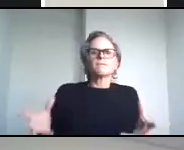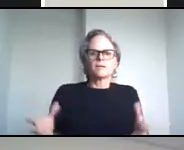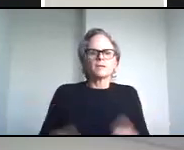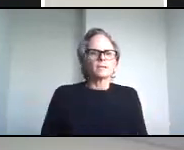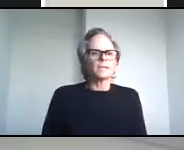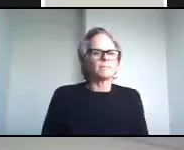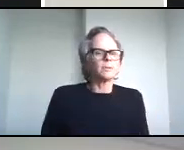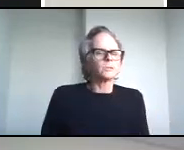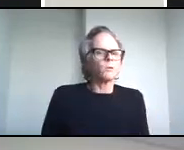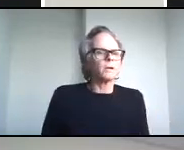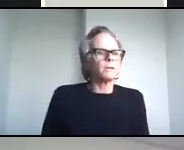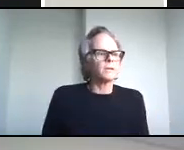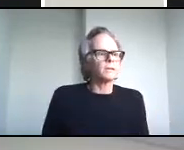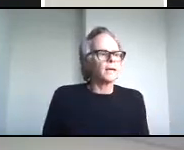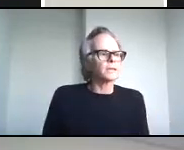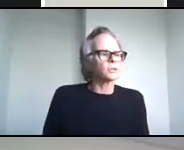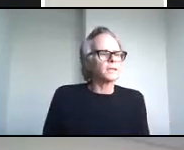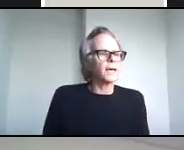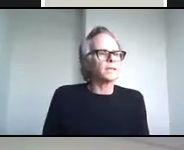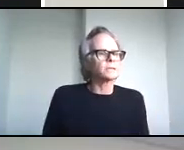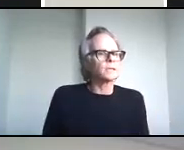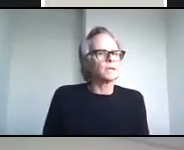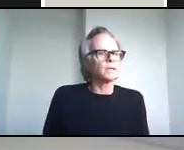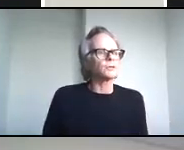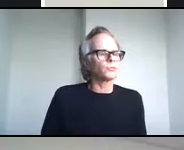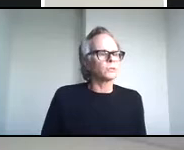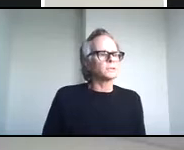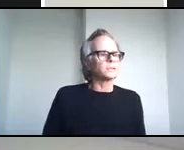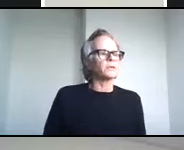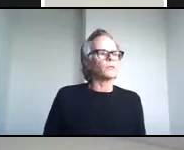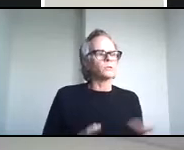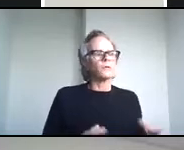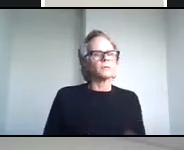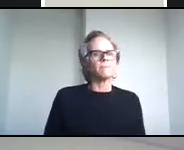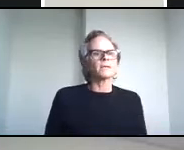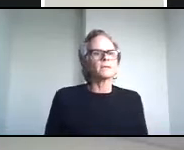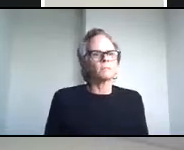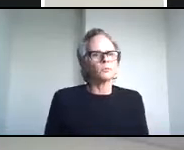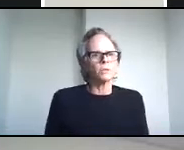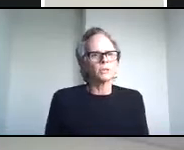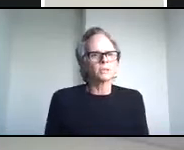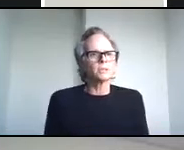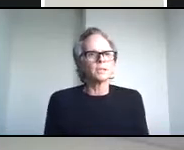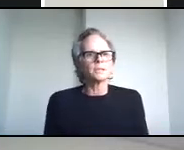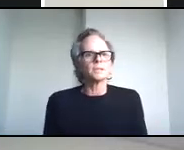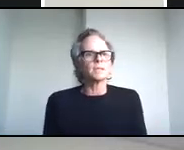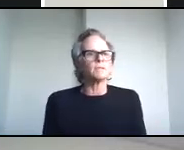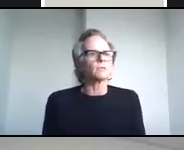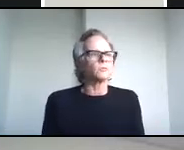It's a significant example. It's one that actually has interest. In other words, Welton Beckett, who built this